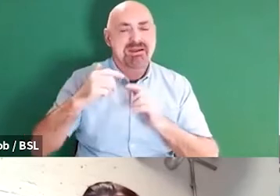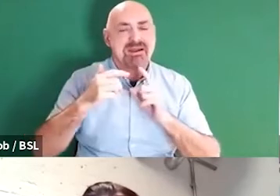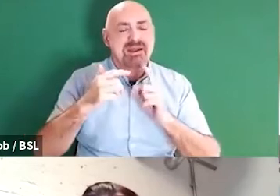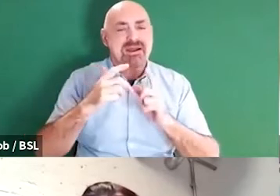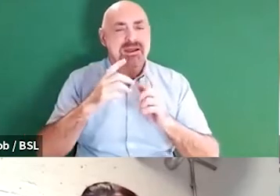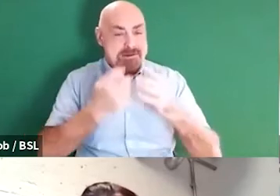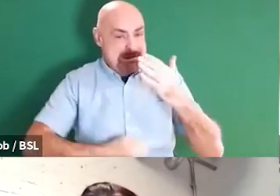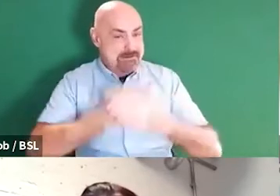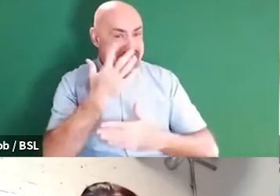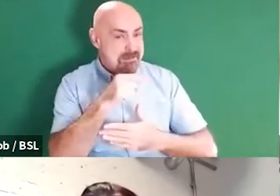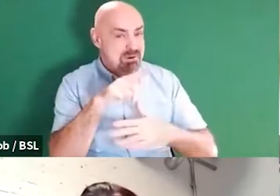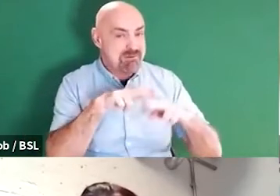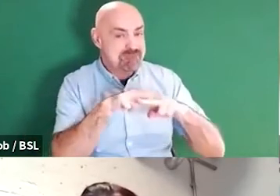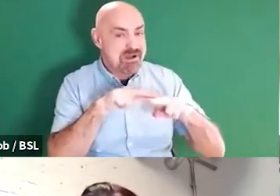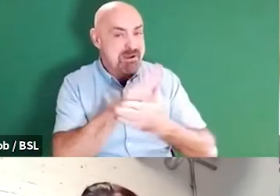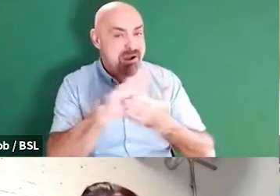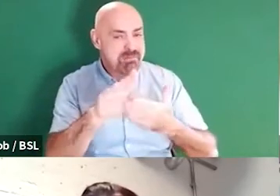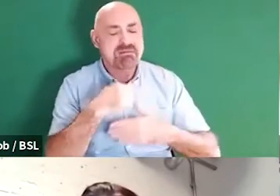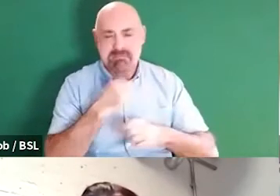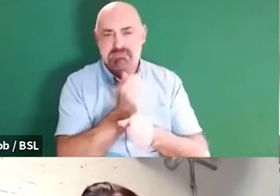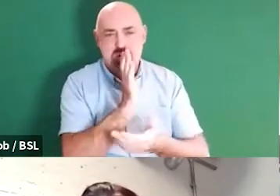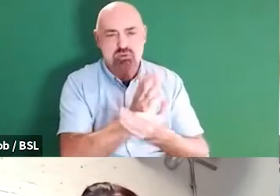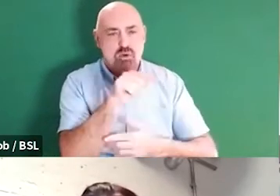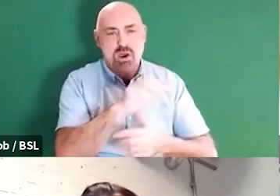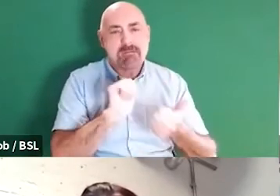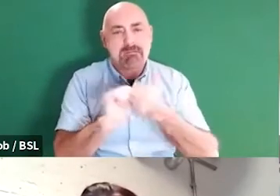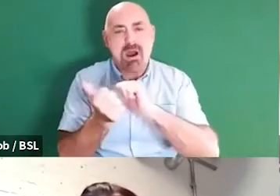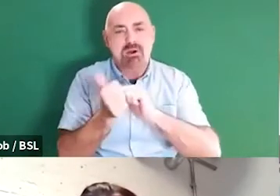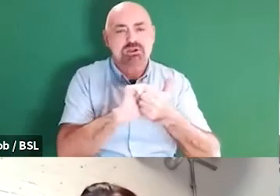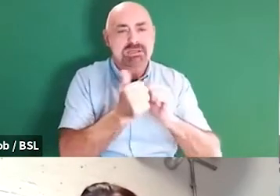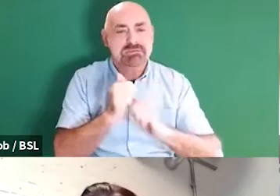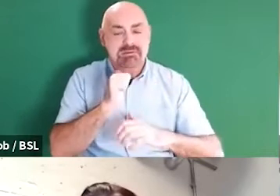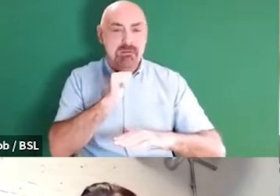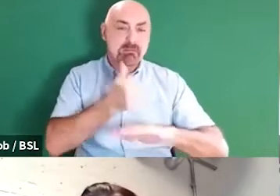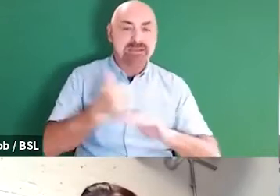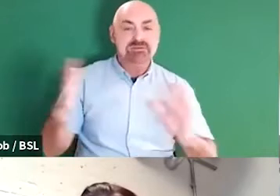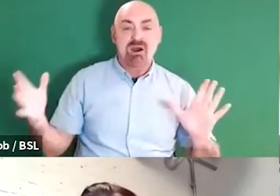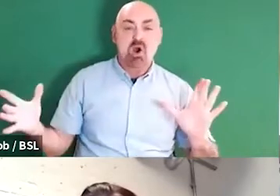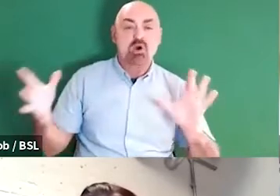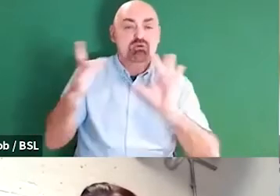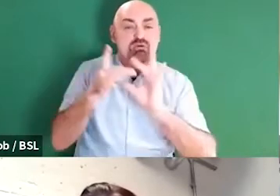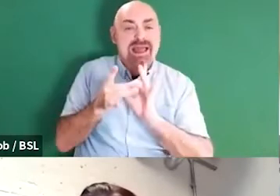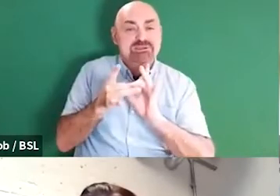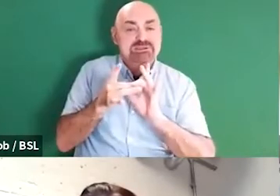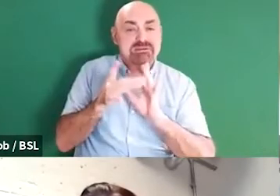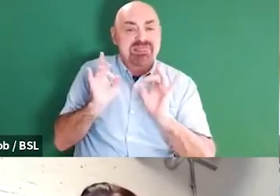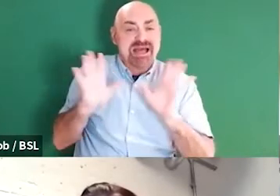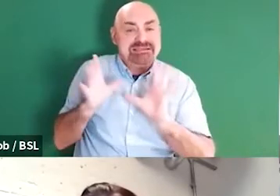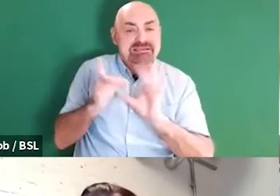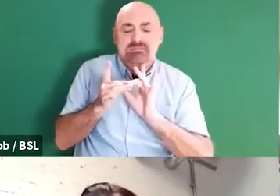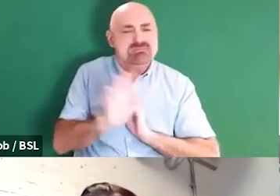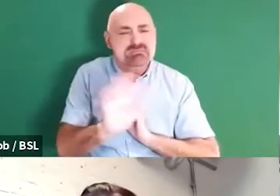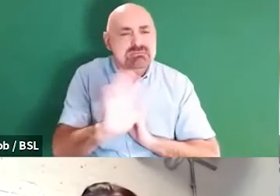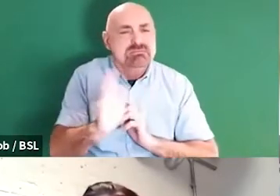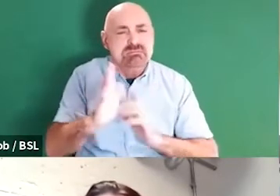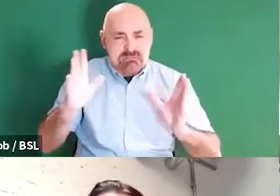family hubs, I would make sure that those partnerships weren't just based on relationships, that it's based on